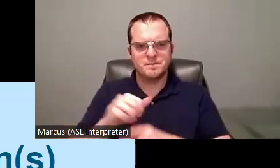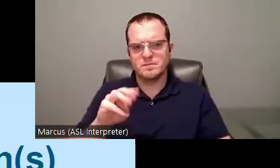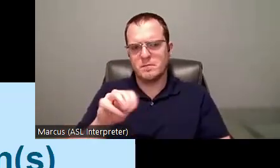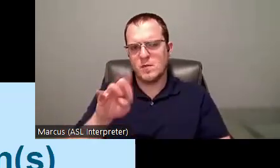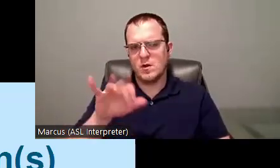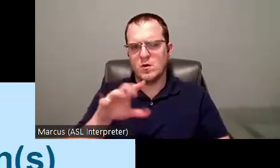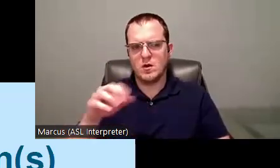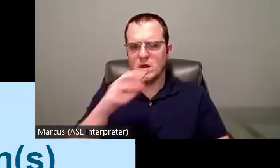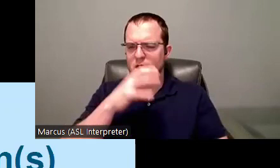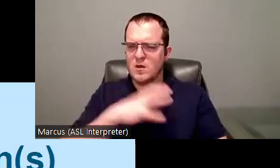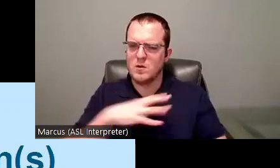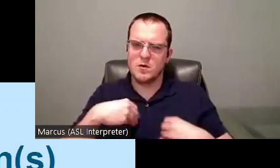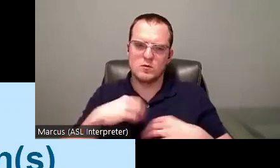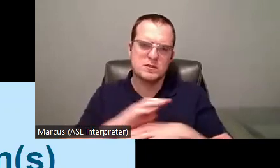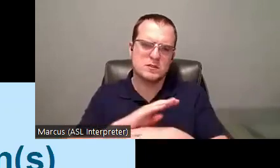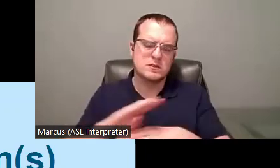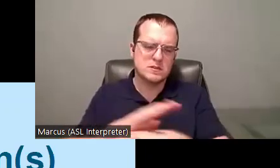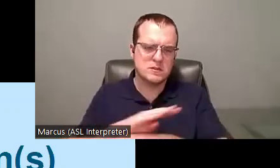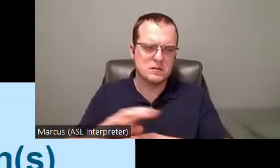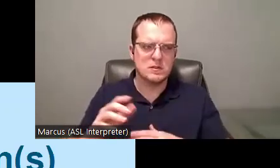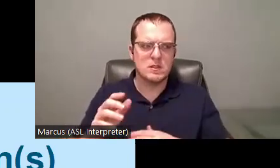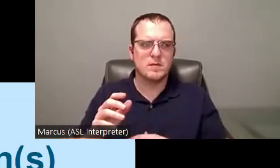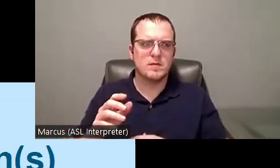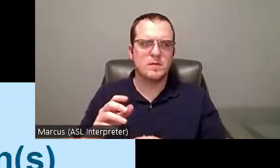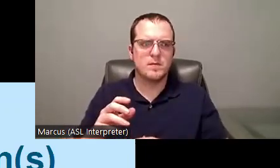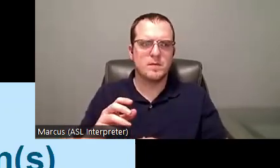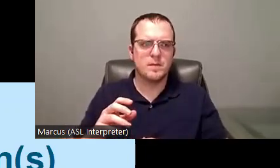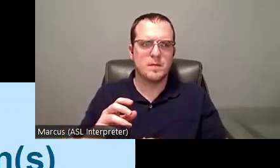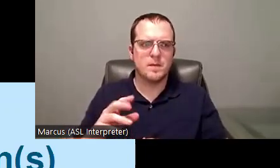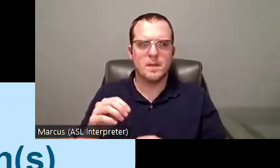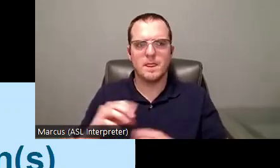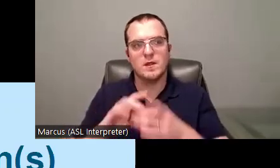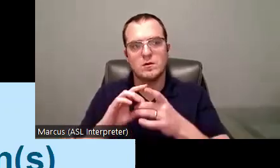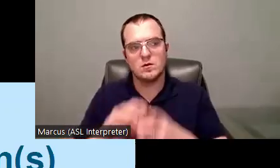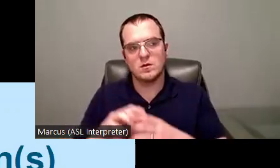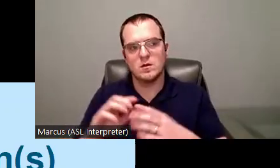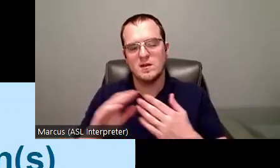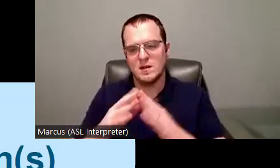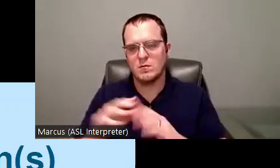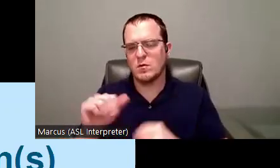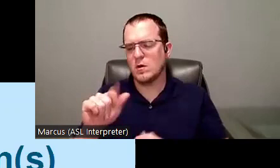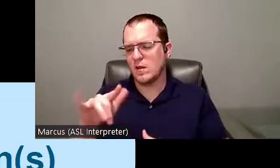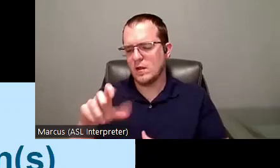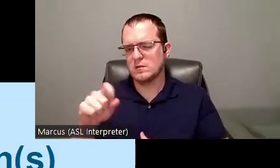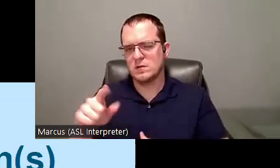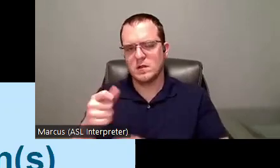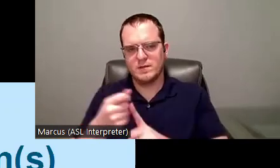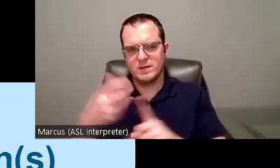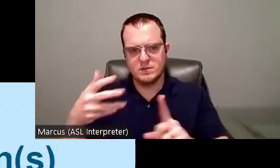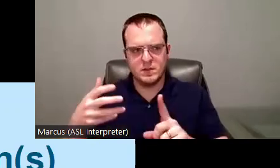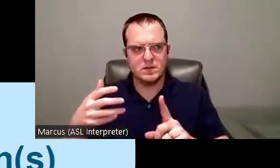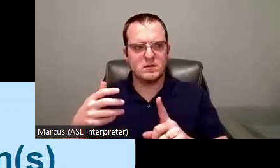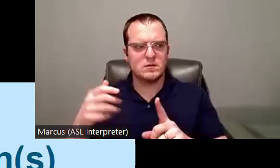women-owned businesses. And just to the credit of Neighborhood Allies, they have expanded this program beyond the